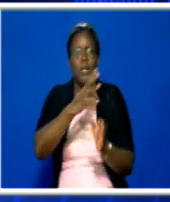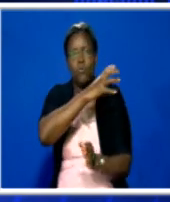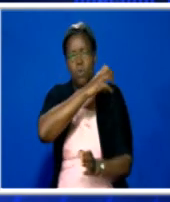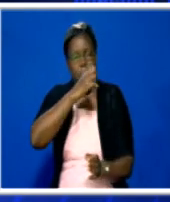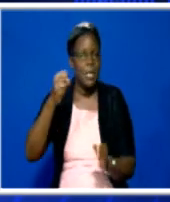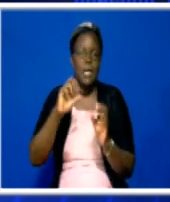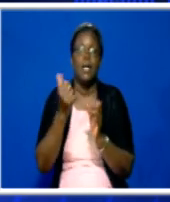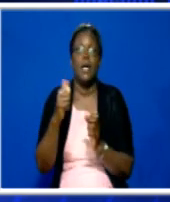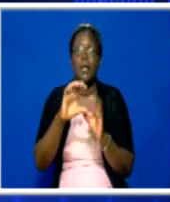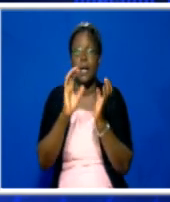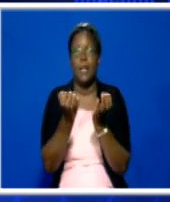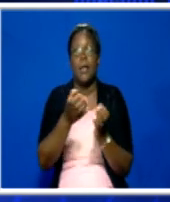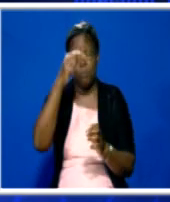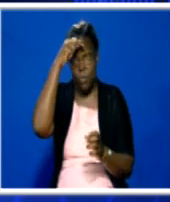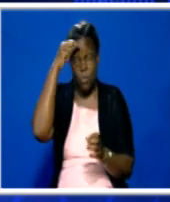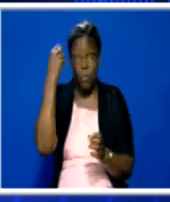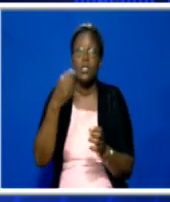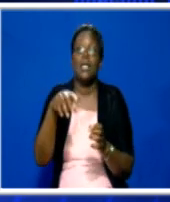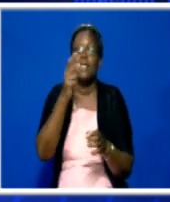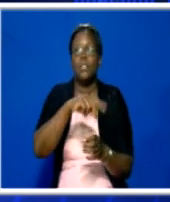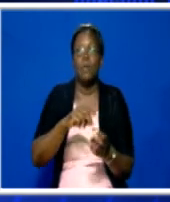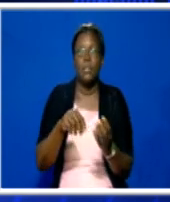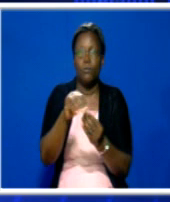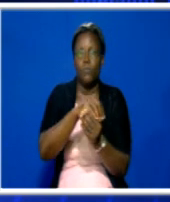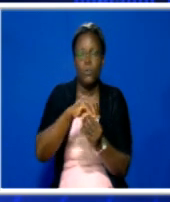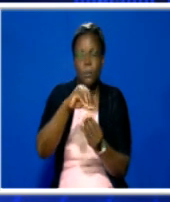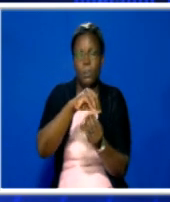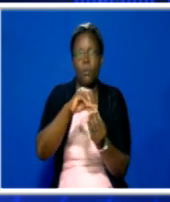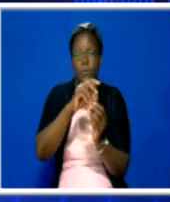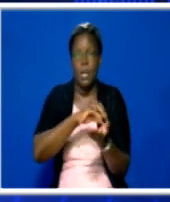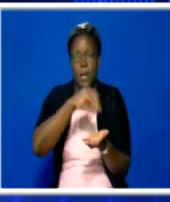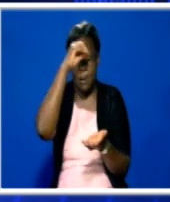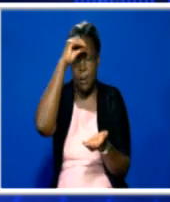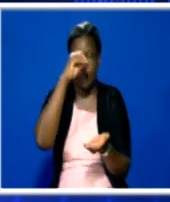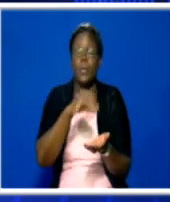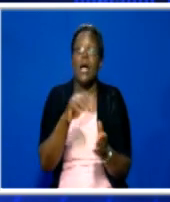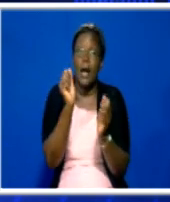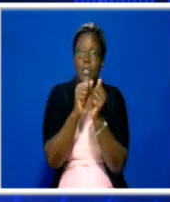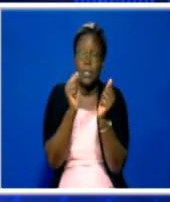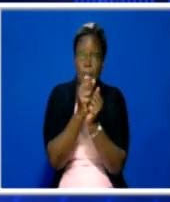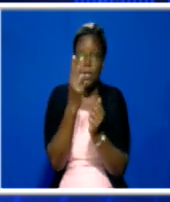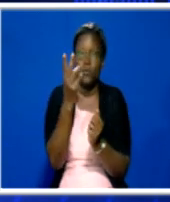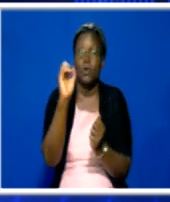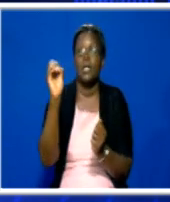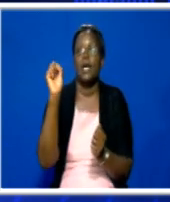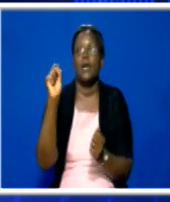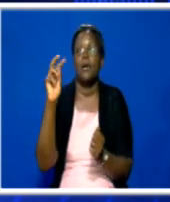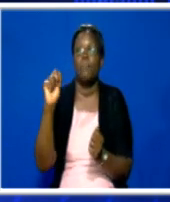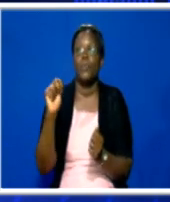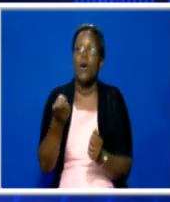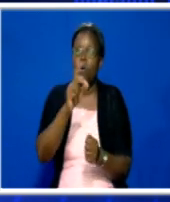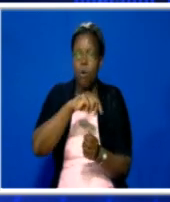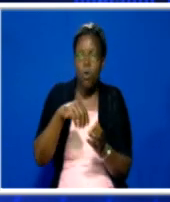class, because this of course is the basis for pretty much all of their learning. At 10:20 a.m. all the